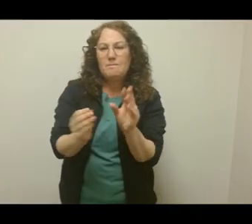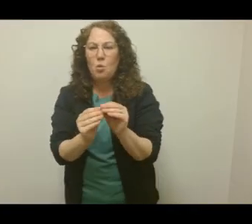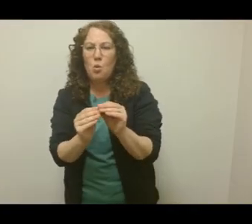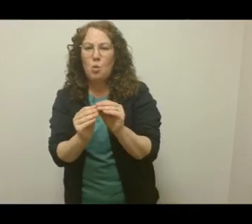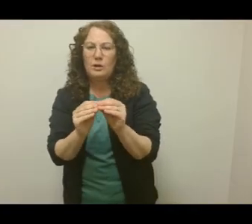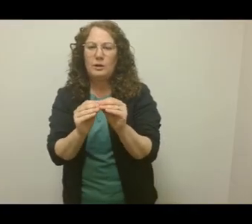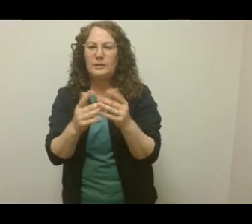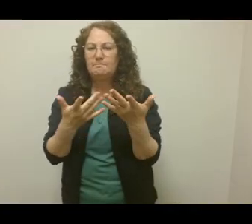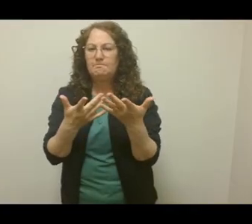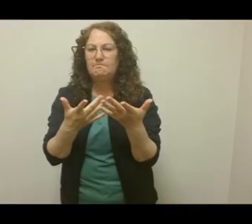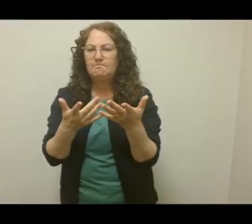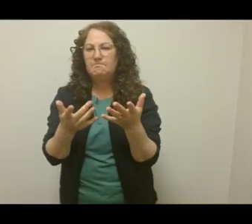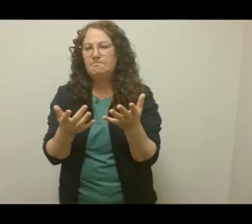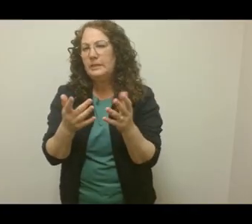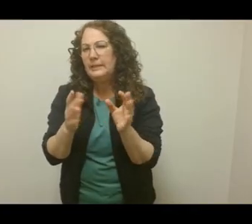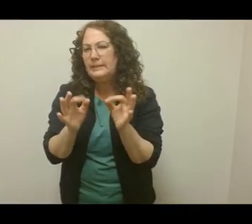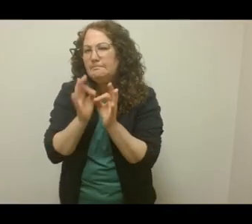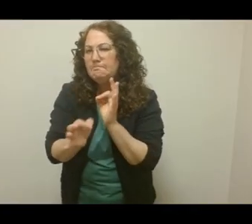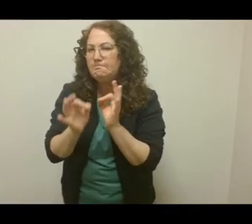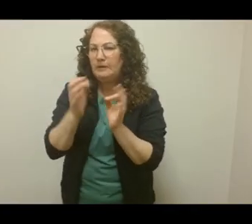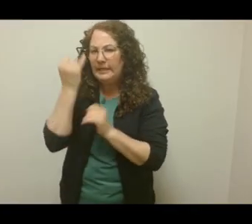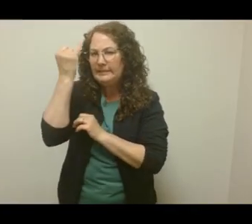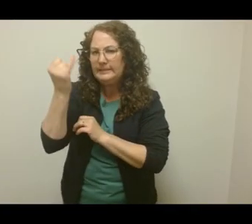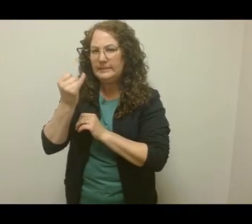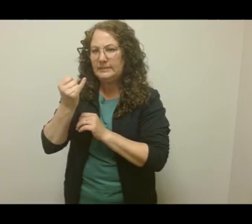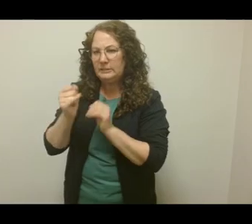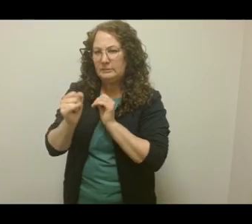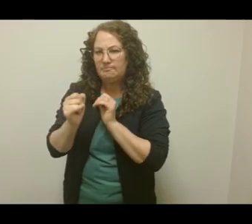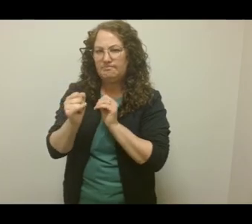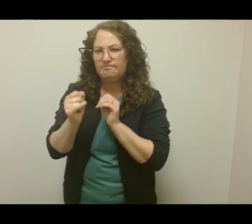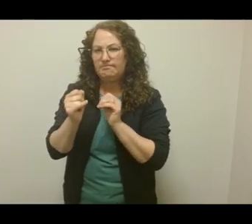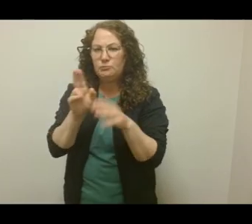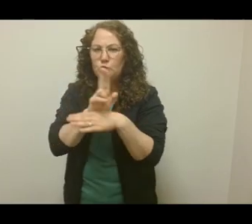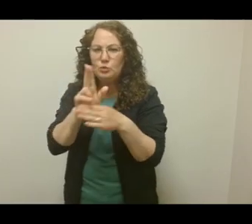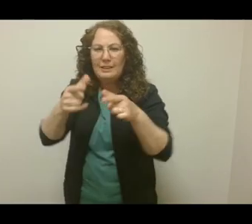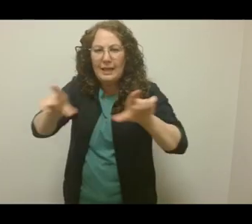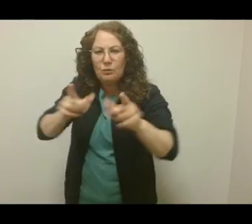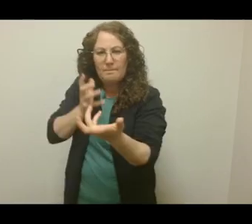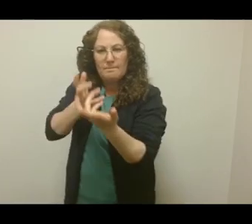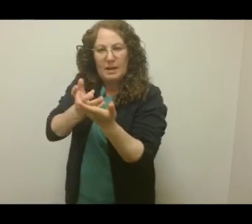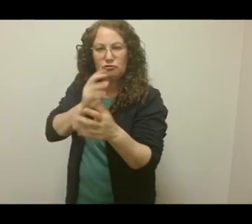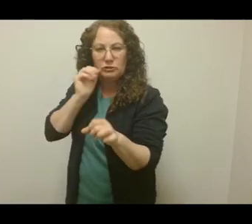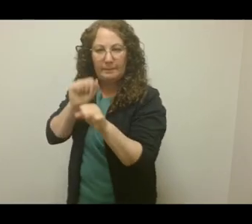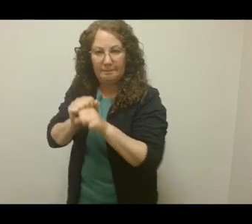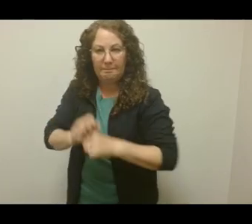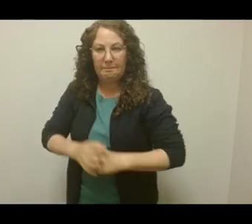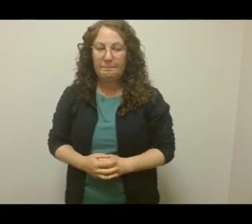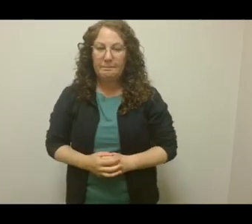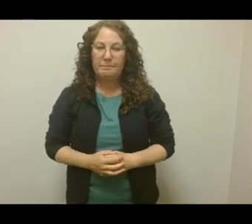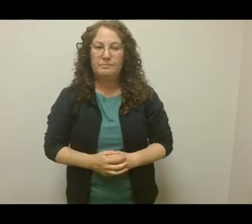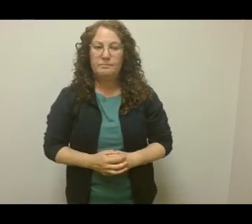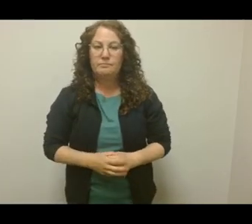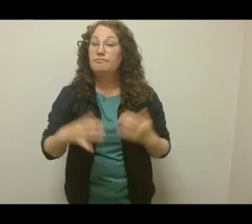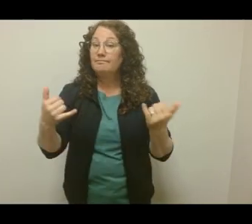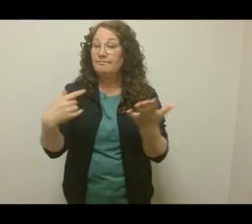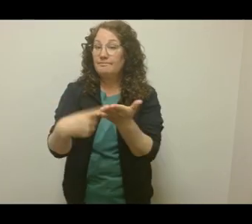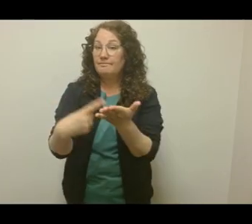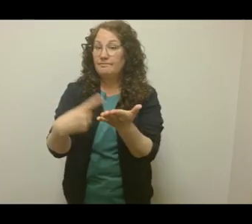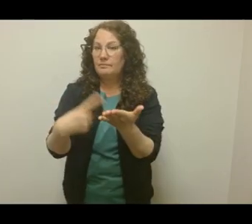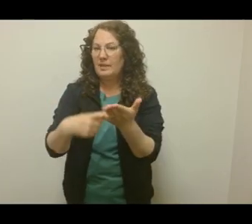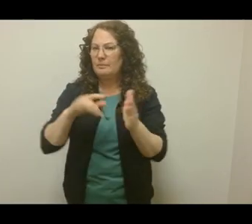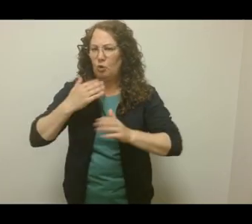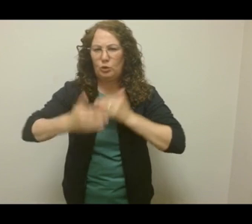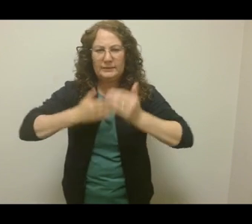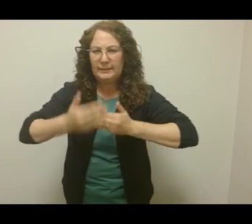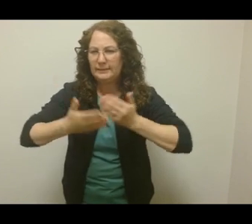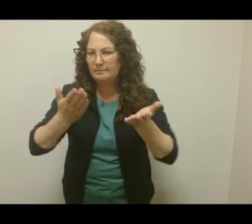and choosing language that fits our assignment. So let's discuss, what this process may